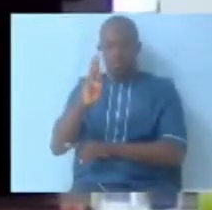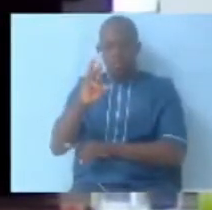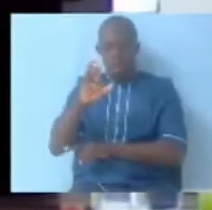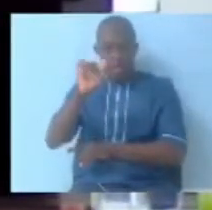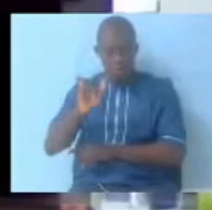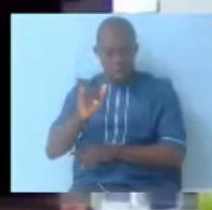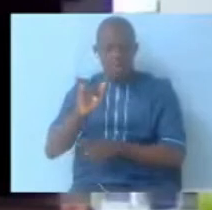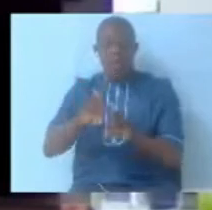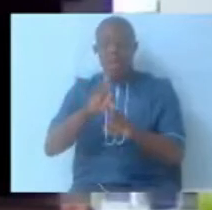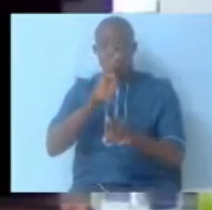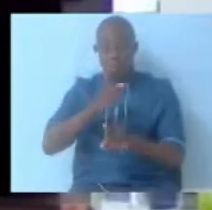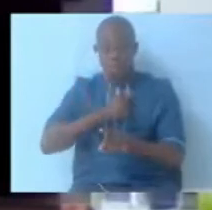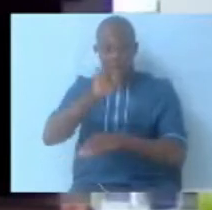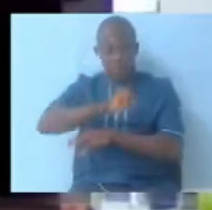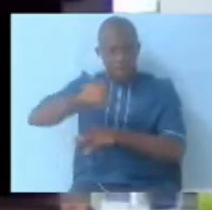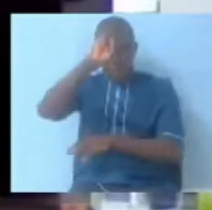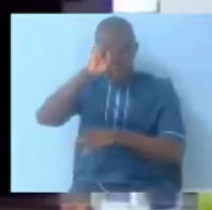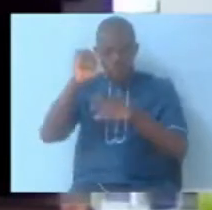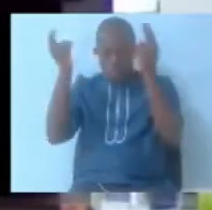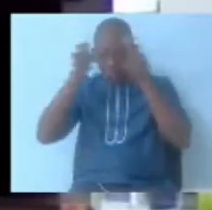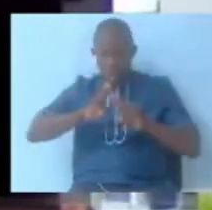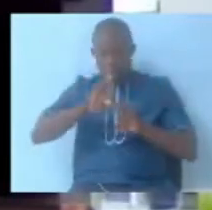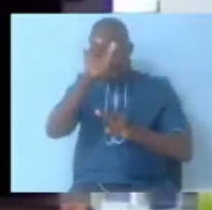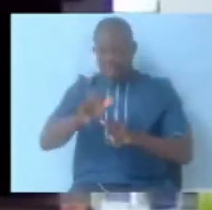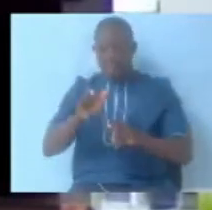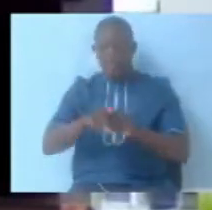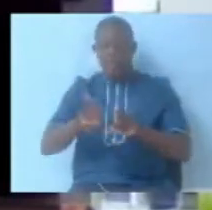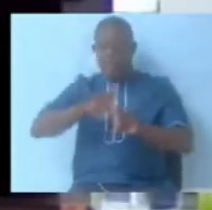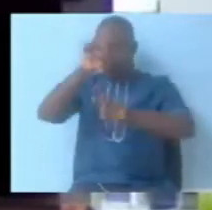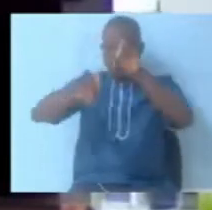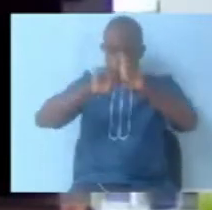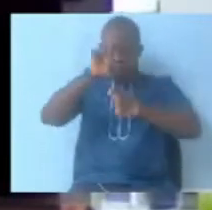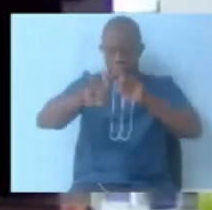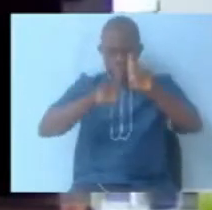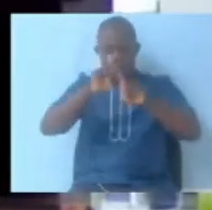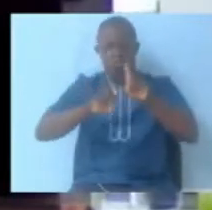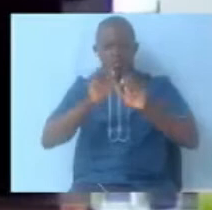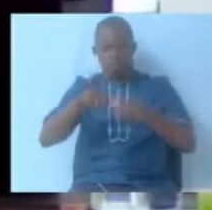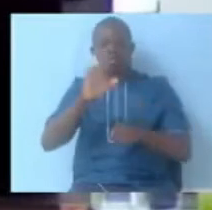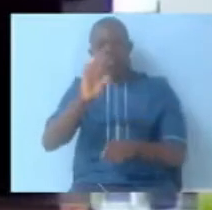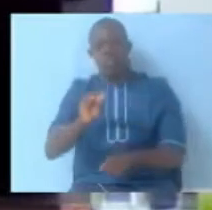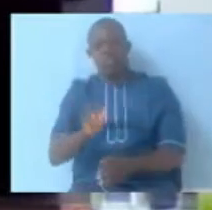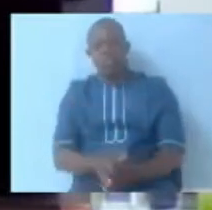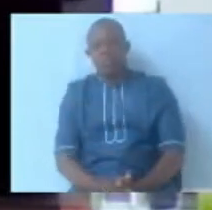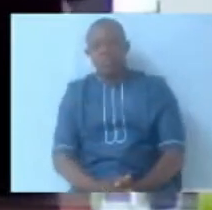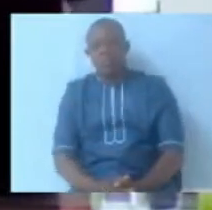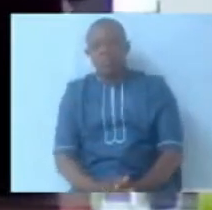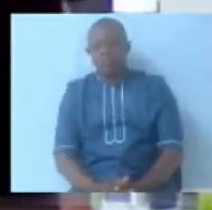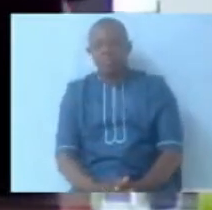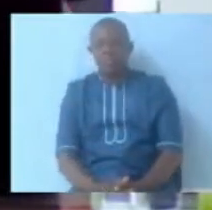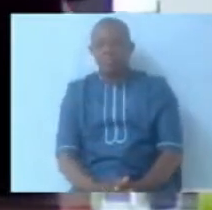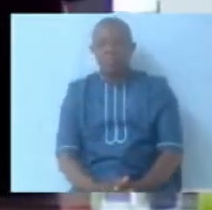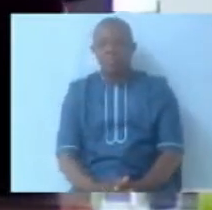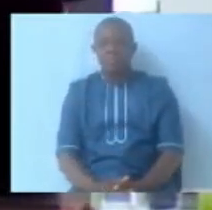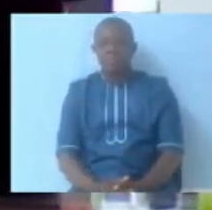testimony. And when you can get any seat, say what the mayor longo, a man Darikake, Purunga Tambi, Nyaronko,